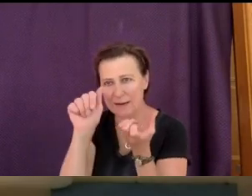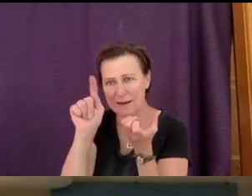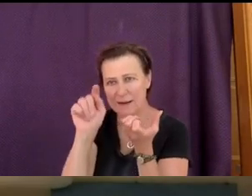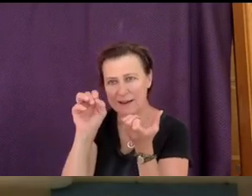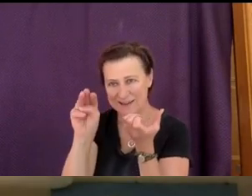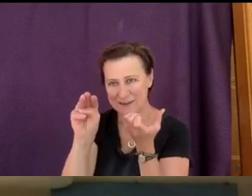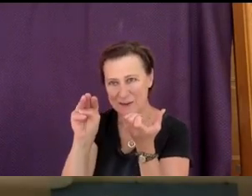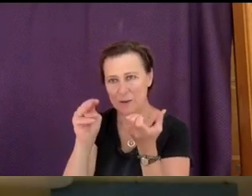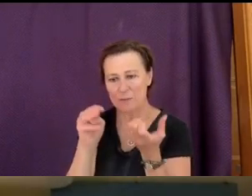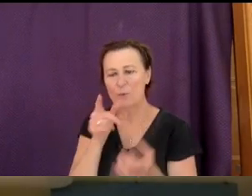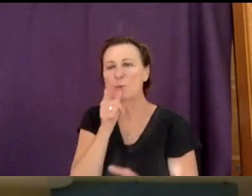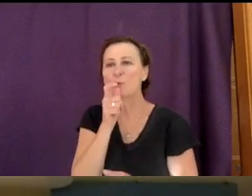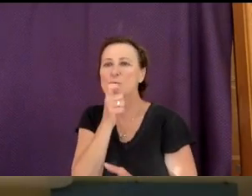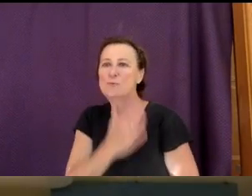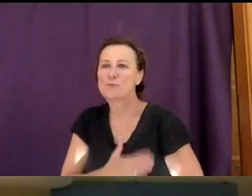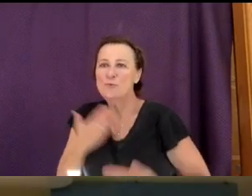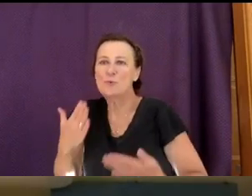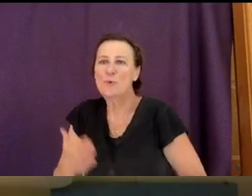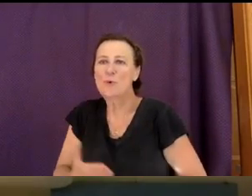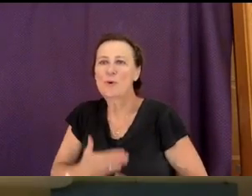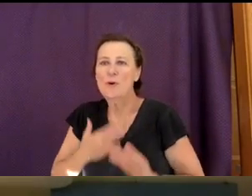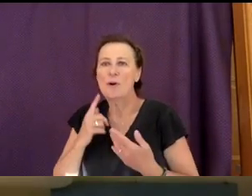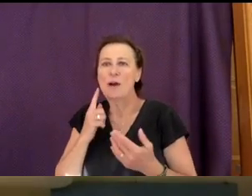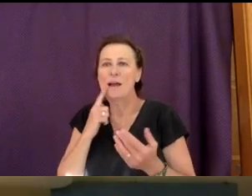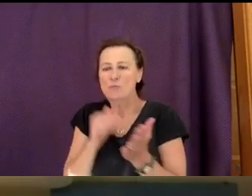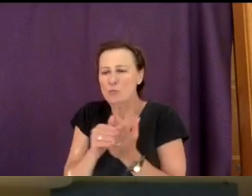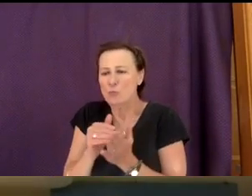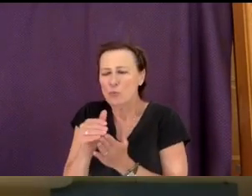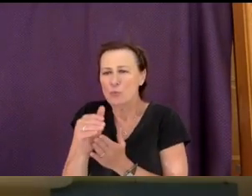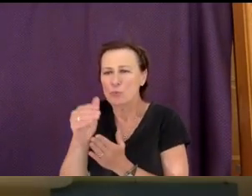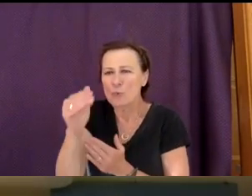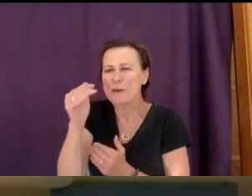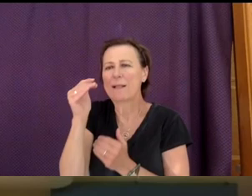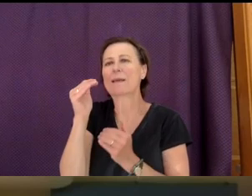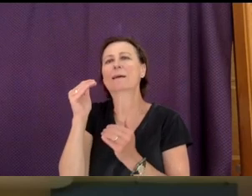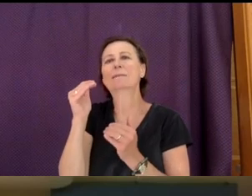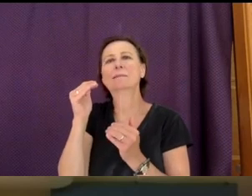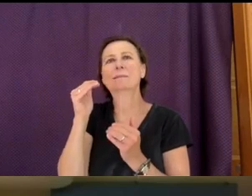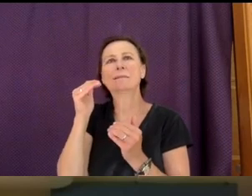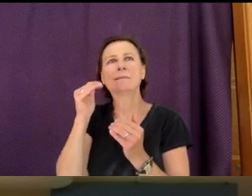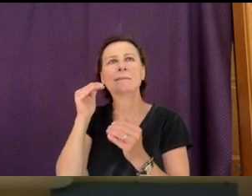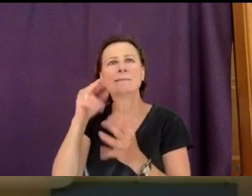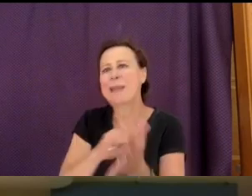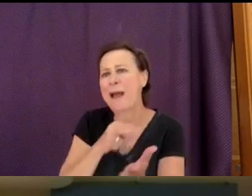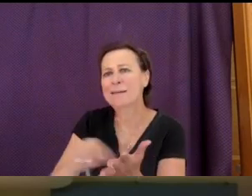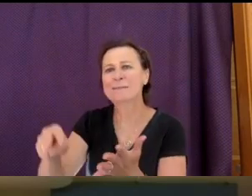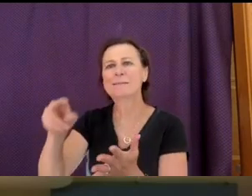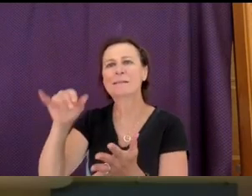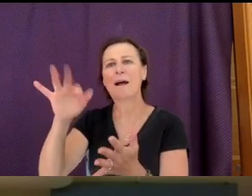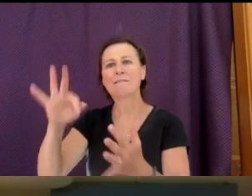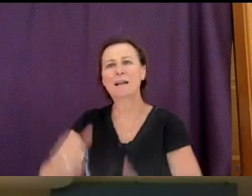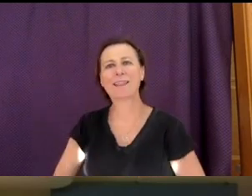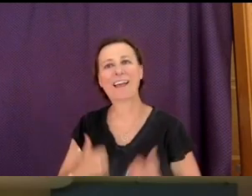whose joy is the trillion-fold dance of life.